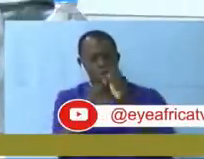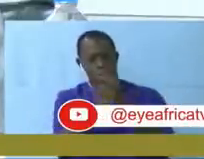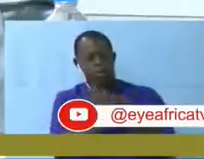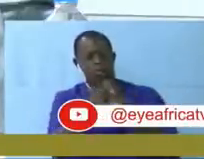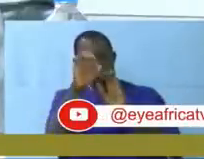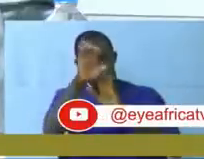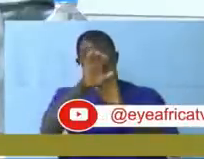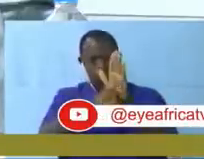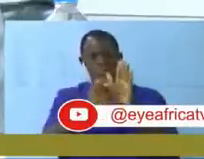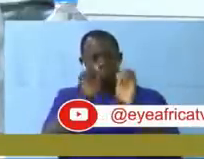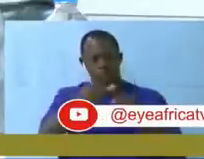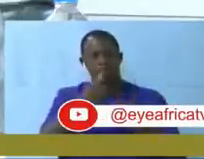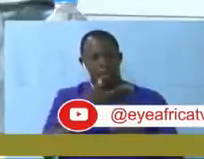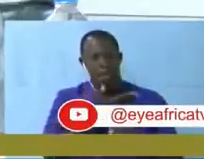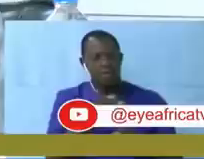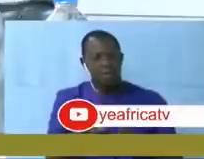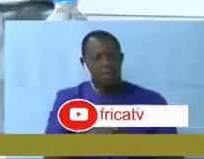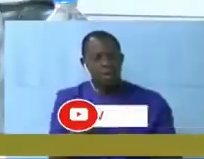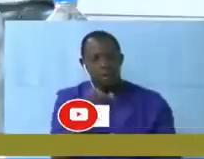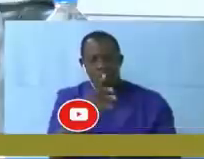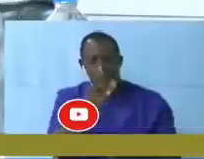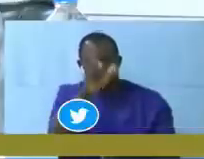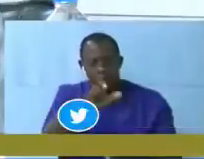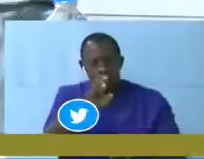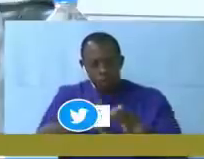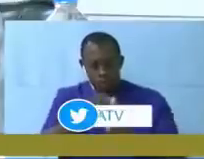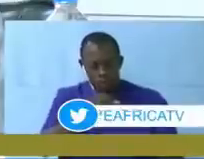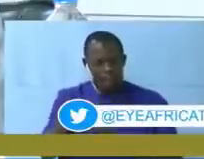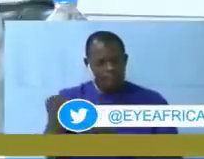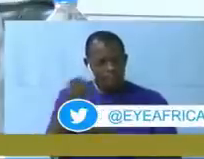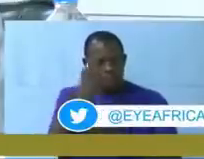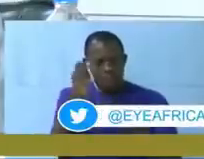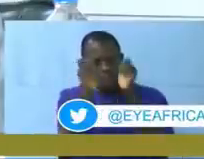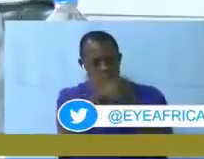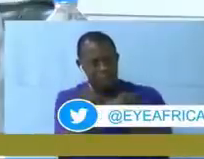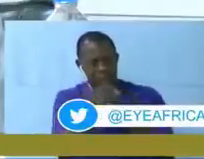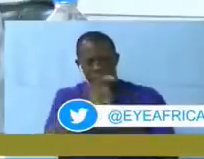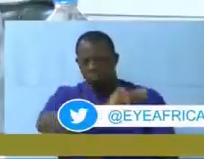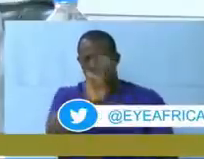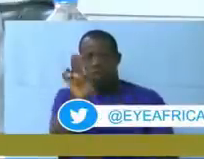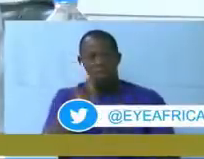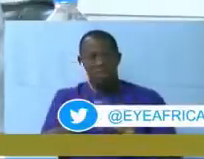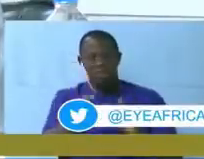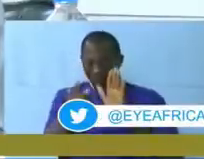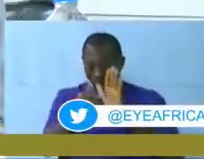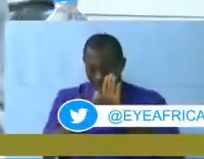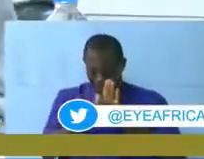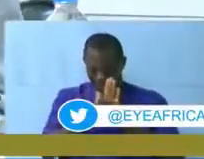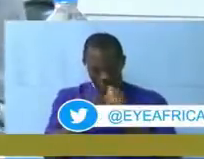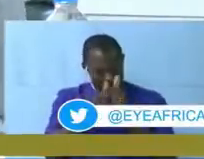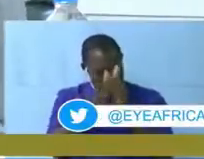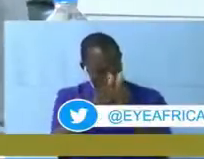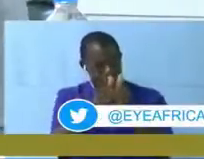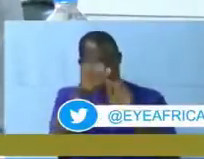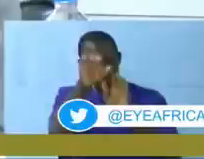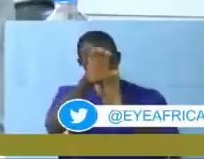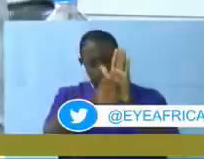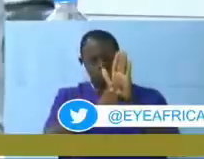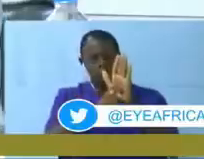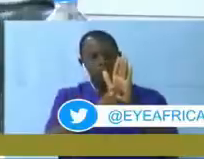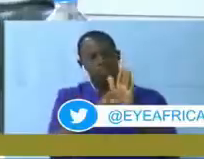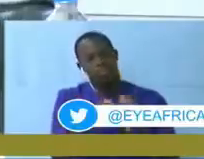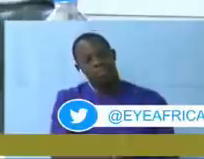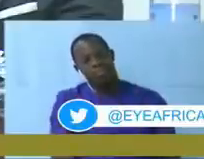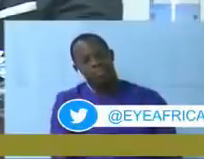loi bobu temen manato tok am doole be wetchi ko ndare rek ñu yobbu wat ko fañ ko yobbu won moy ci wote digante waw ak dit